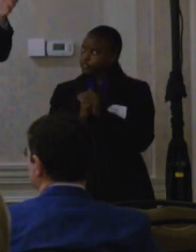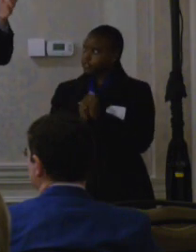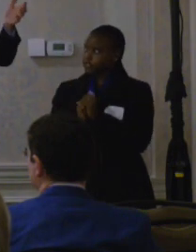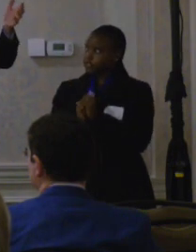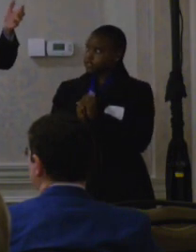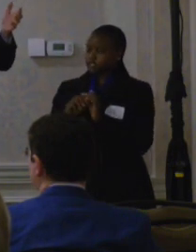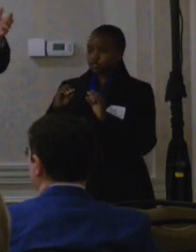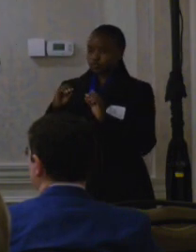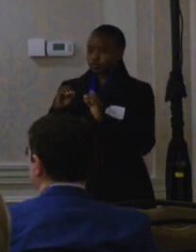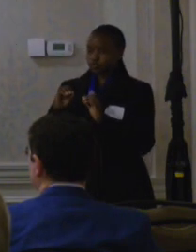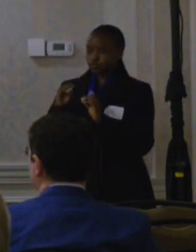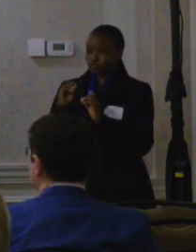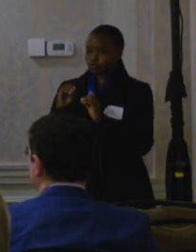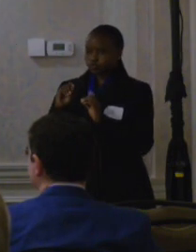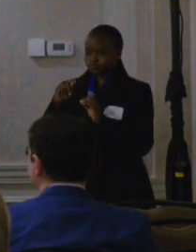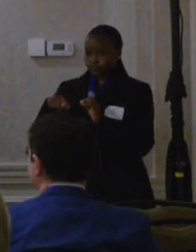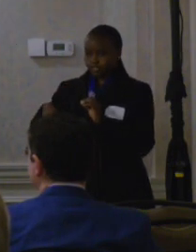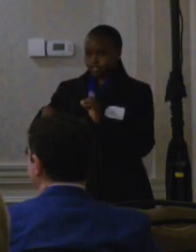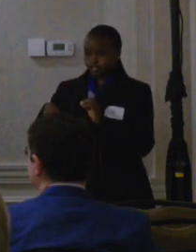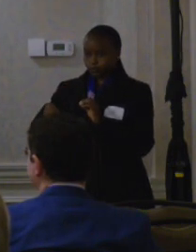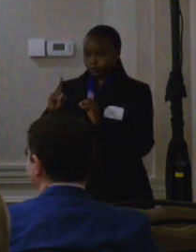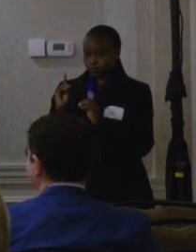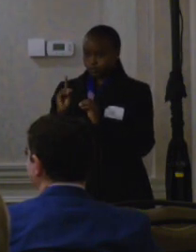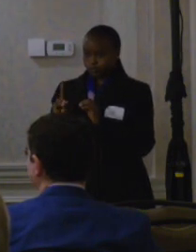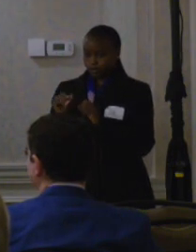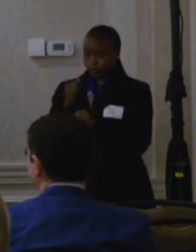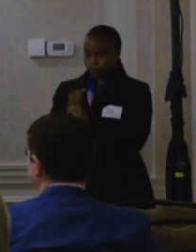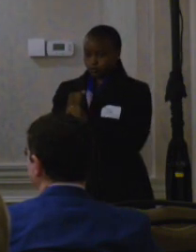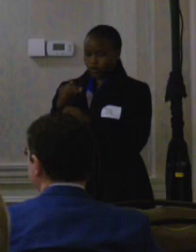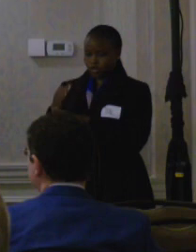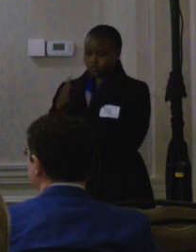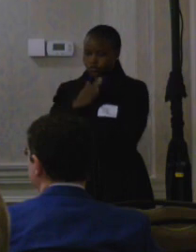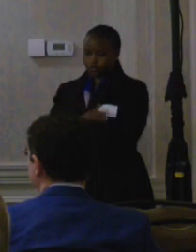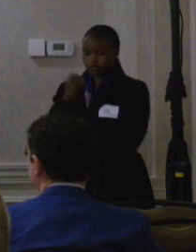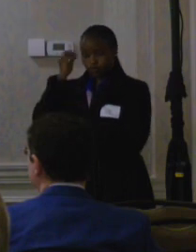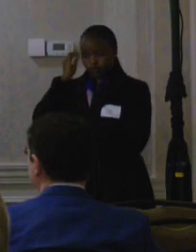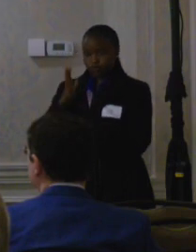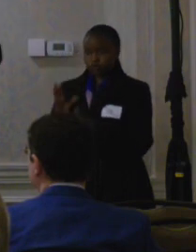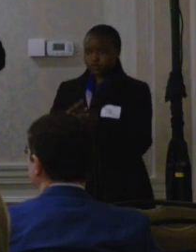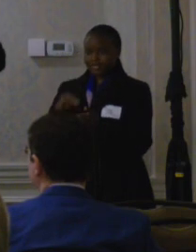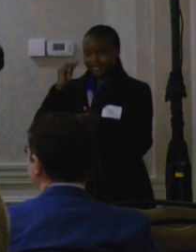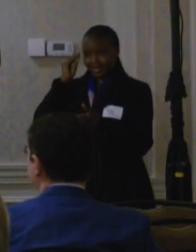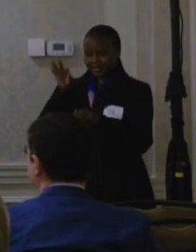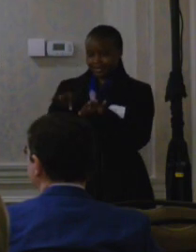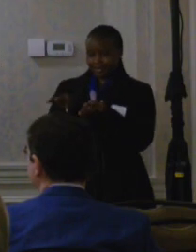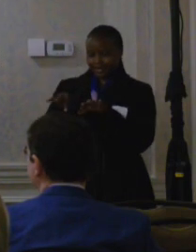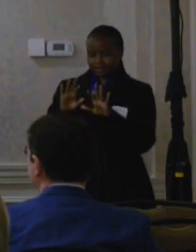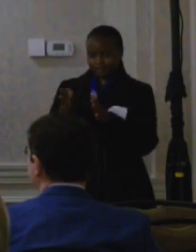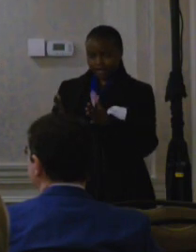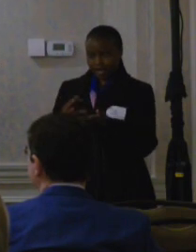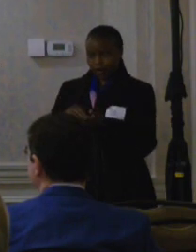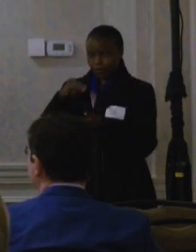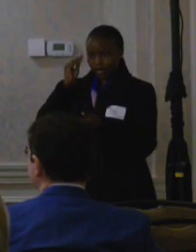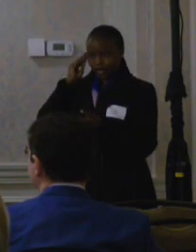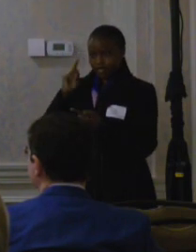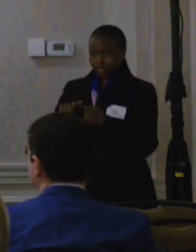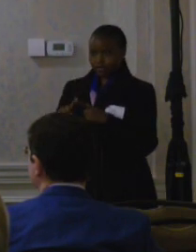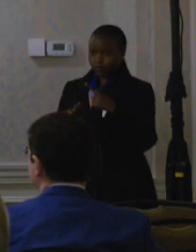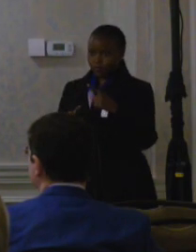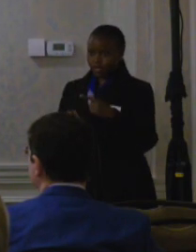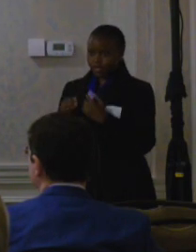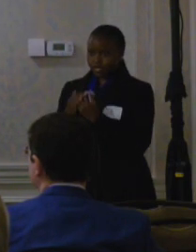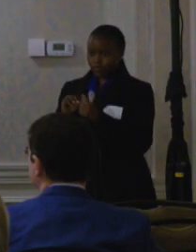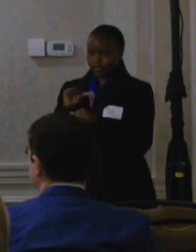teacher professional development that work to improve student learning. And I define learning broadly. Obviously, one learning that we care about